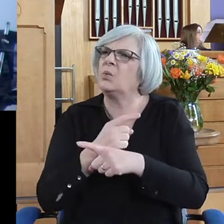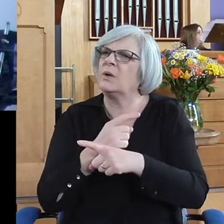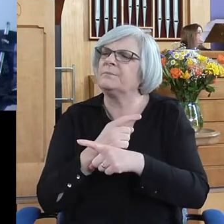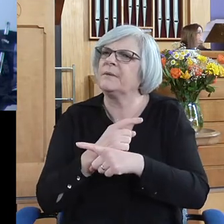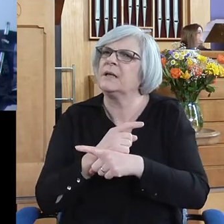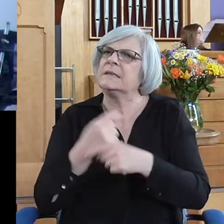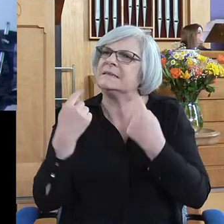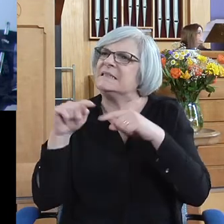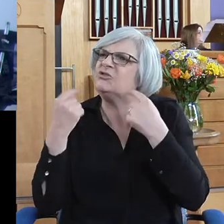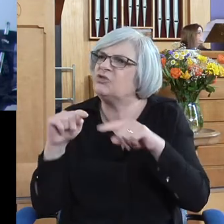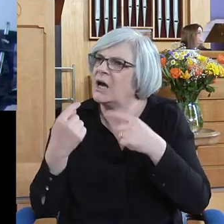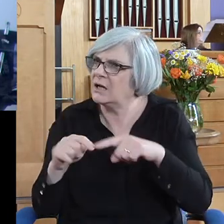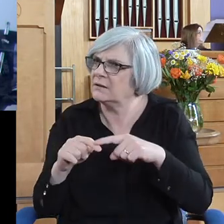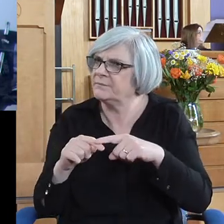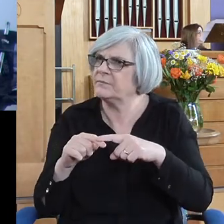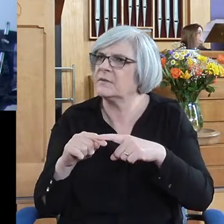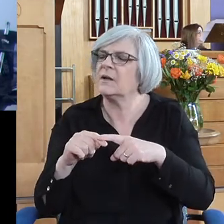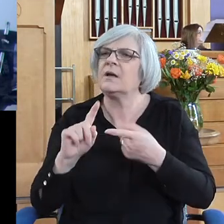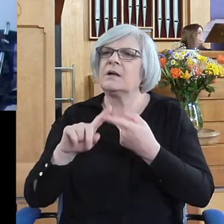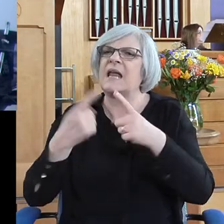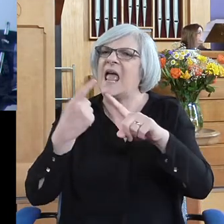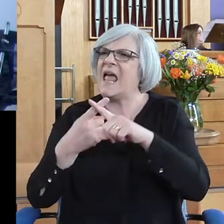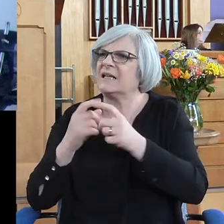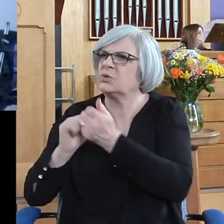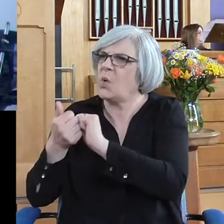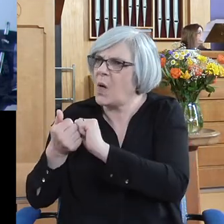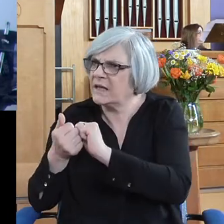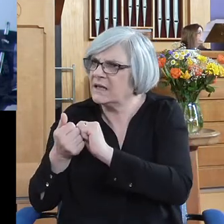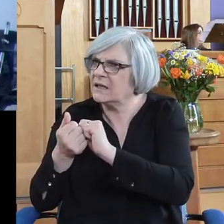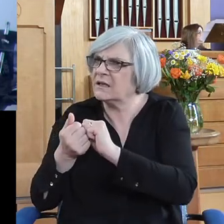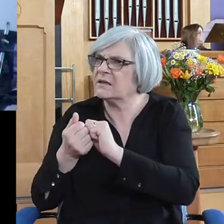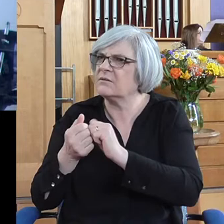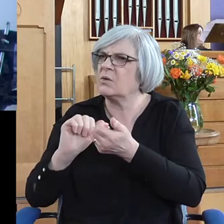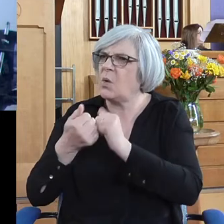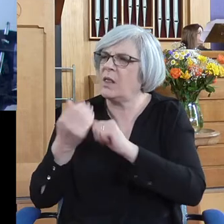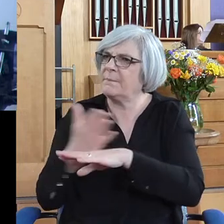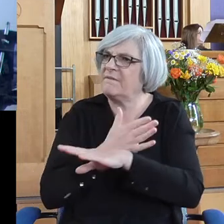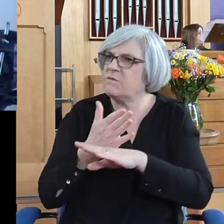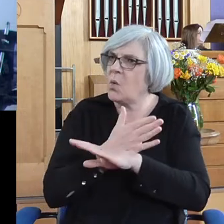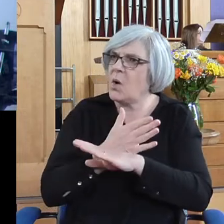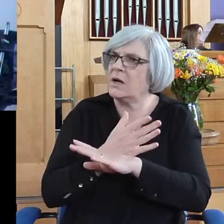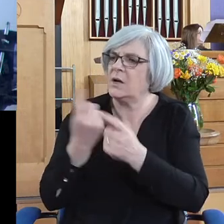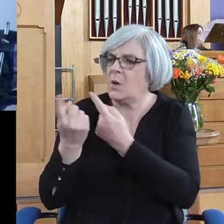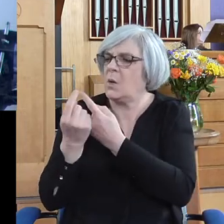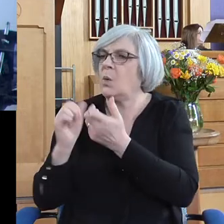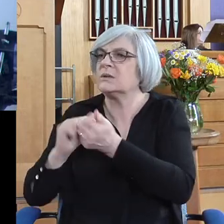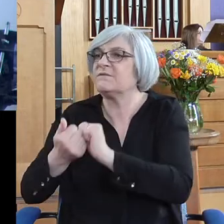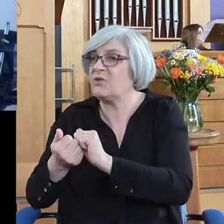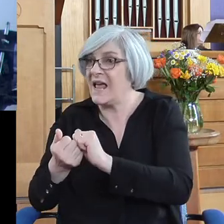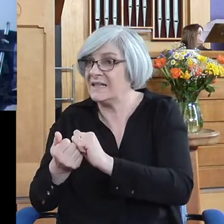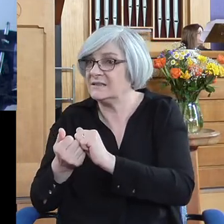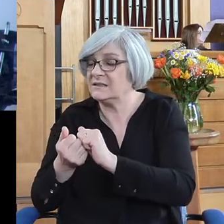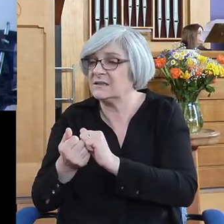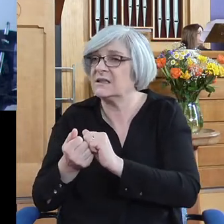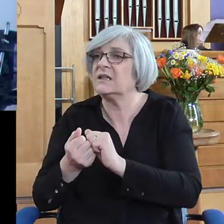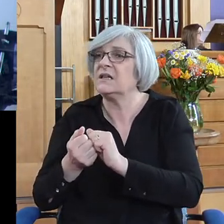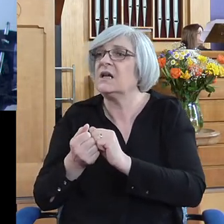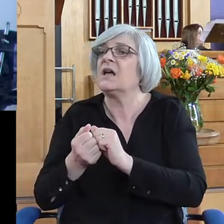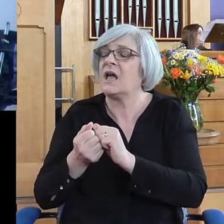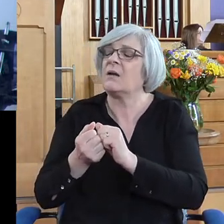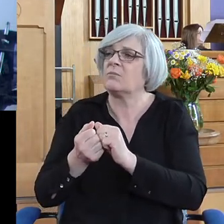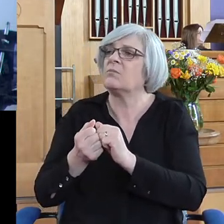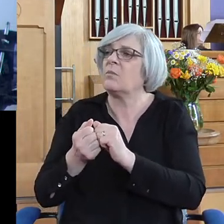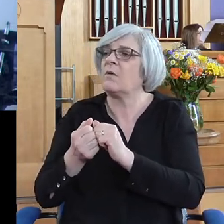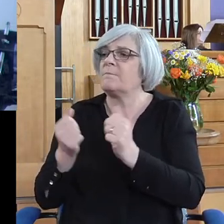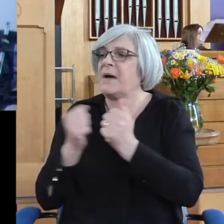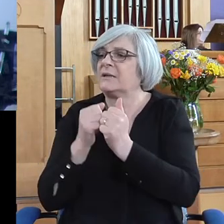was an ex-colleague, a former colleague and a close friend of my daughter Gillian, who is a teacher in Berkshire, as many of